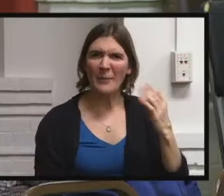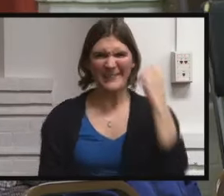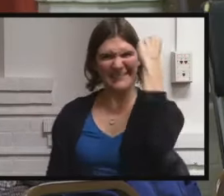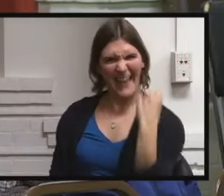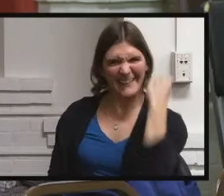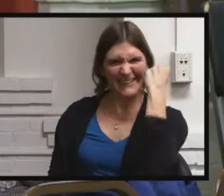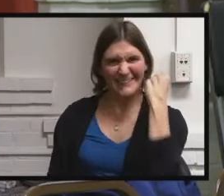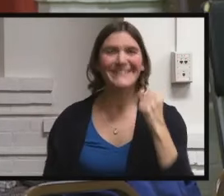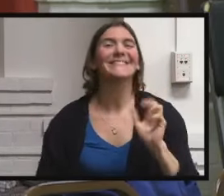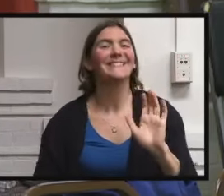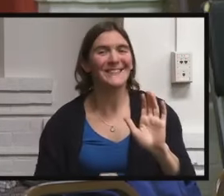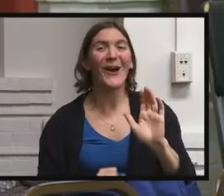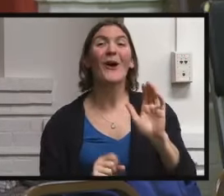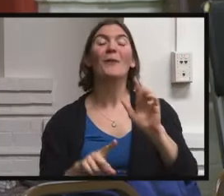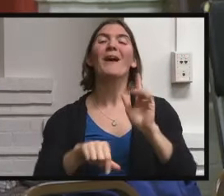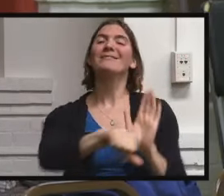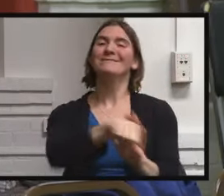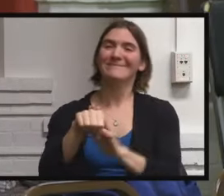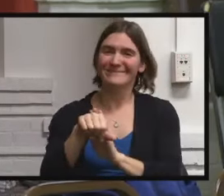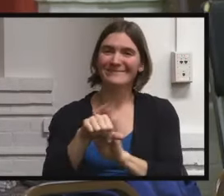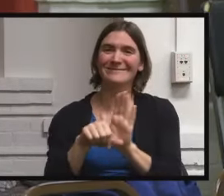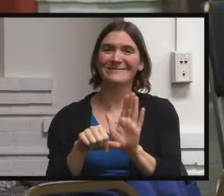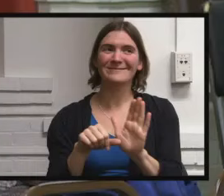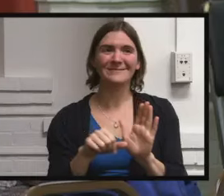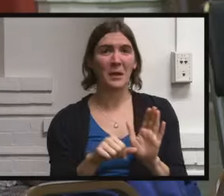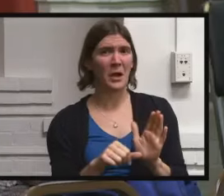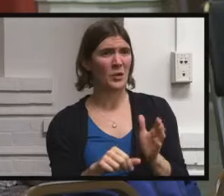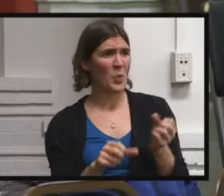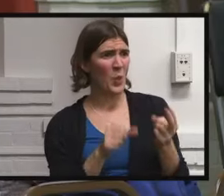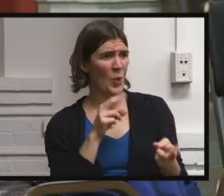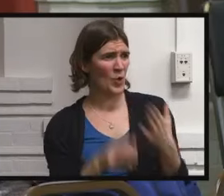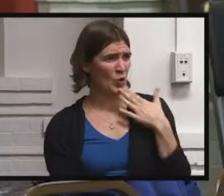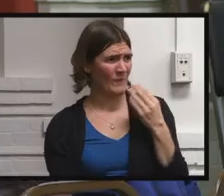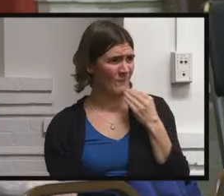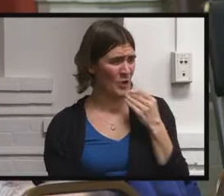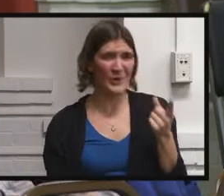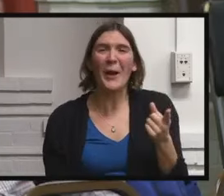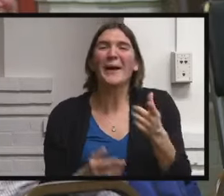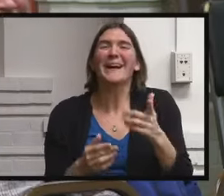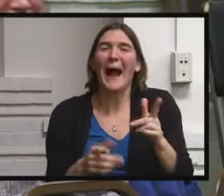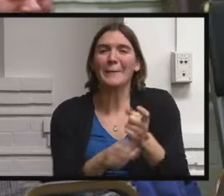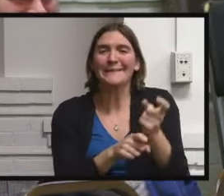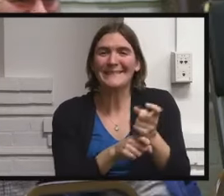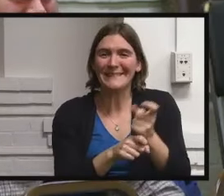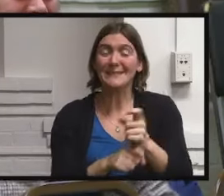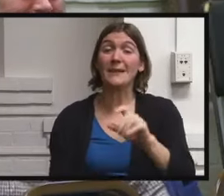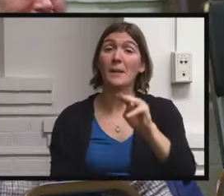So, but what I did want to point out is that a lot of good food. And I checked with Moss,